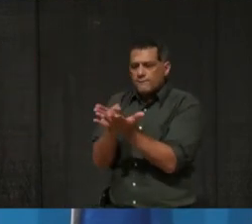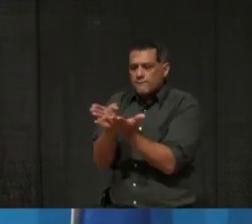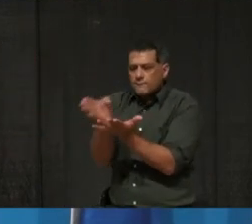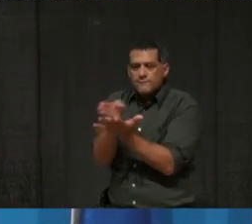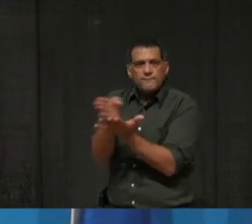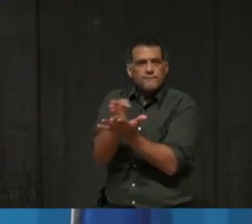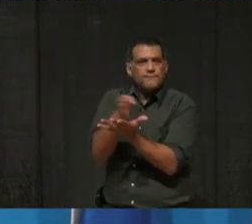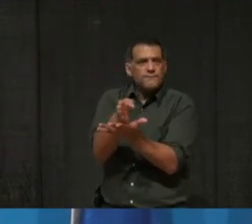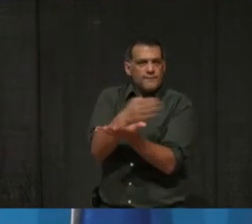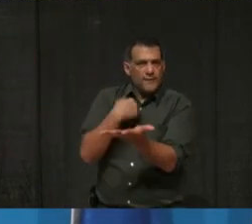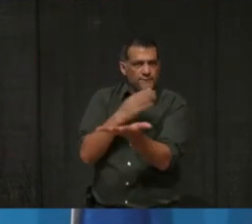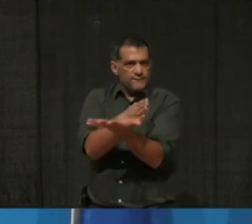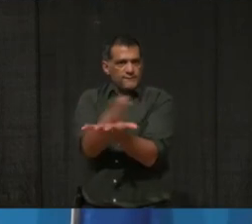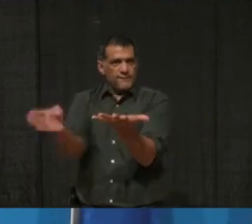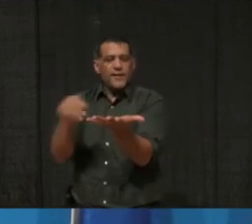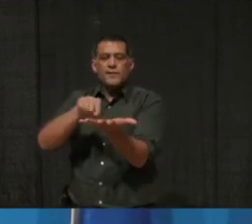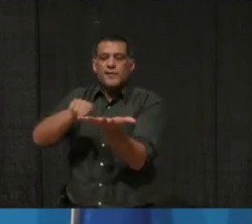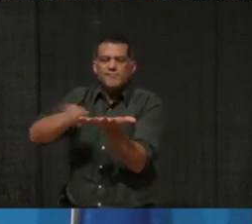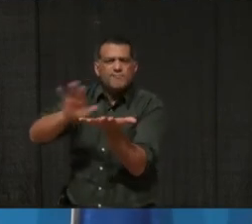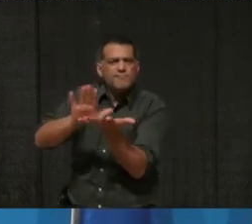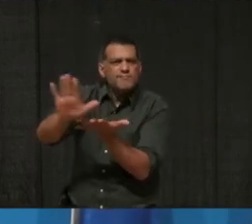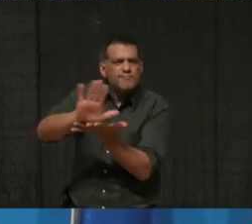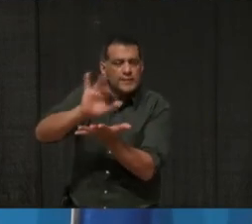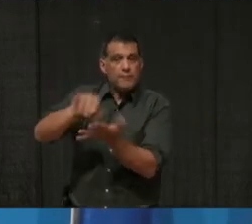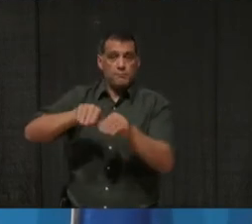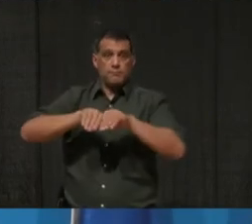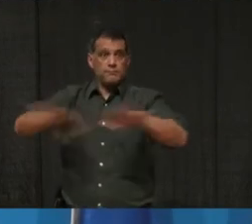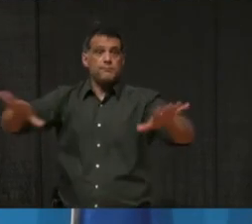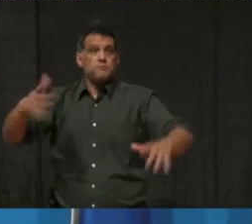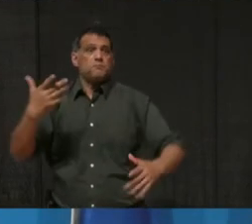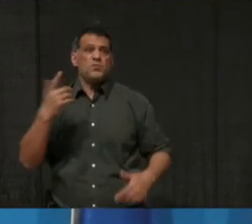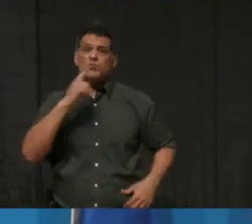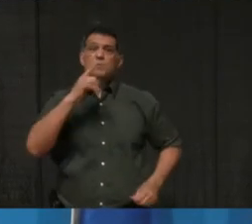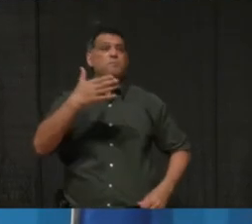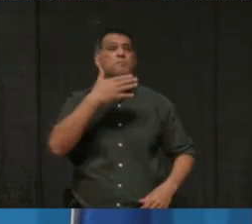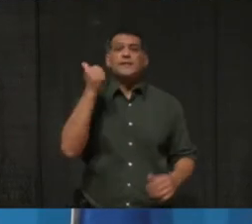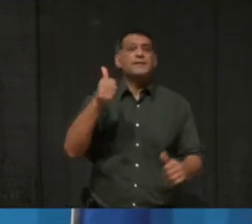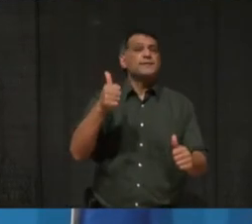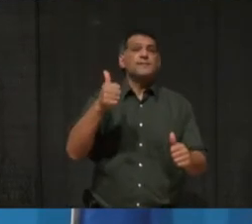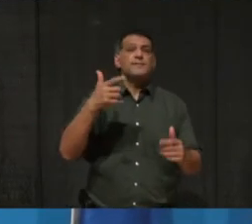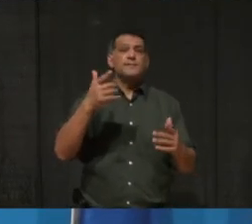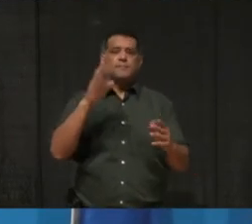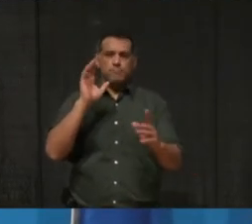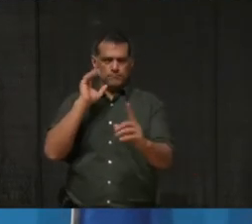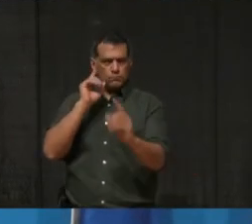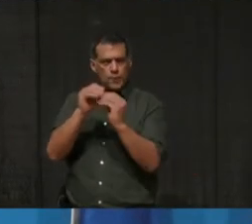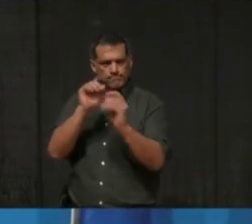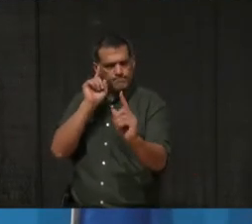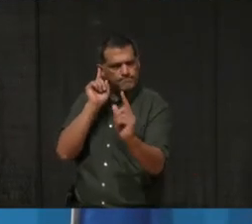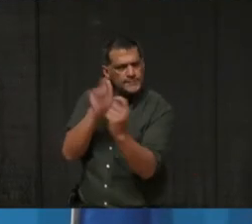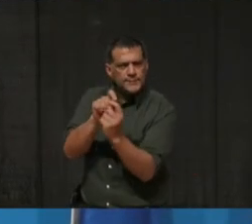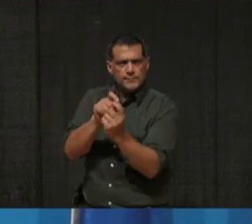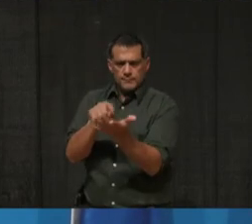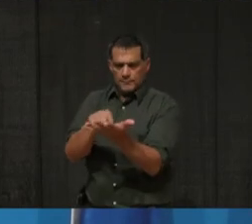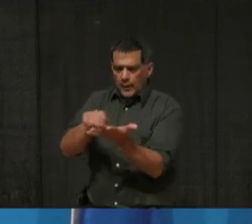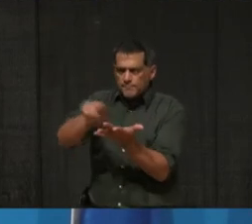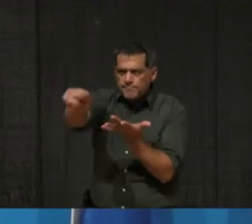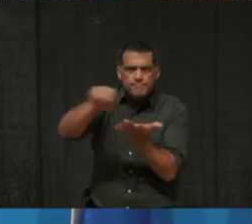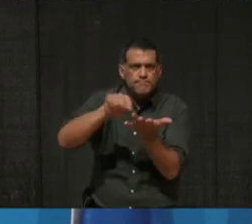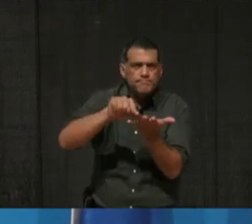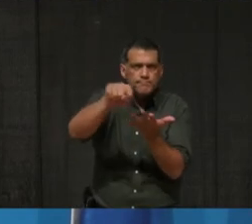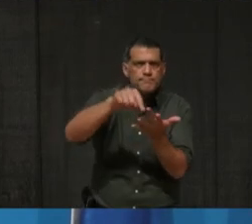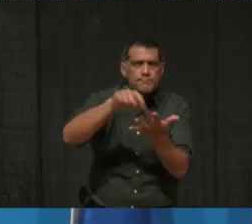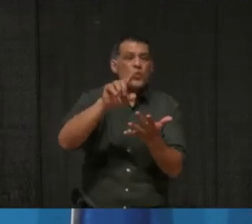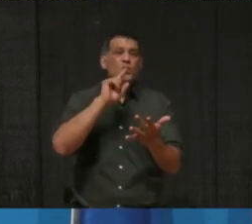which is far more useful than naming a single outbreak, by the way, in a workplace. It actually names specific sectors where there may be challenges and problems with their